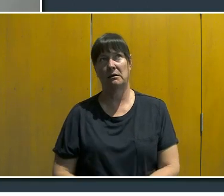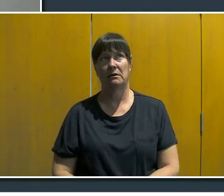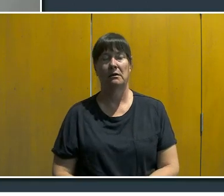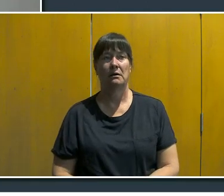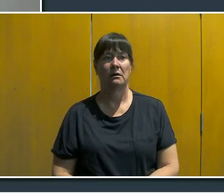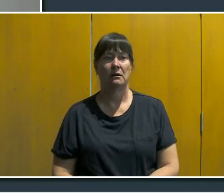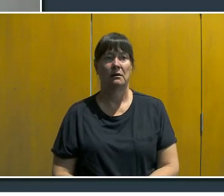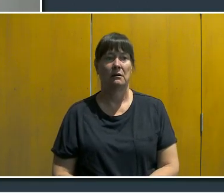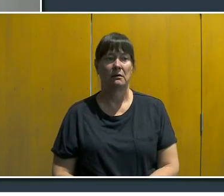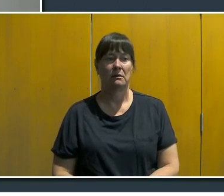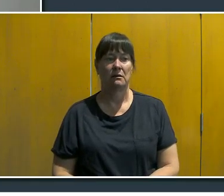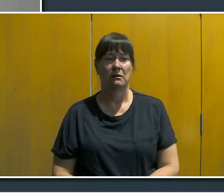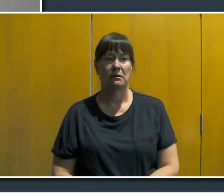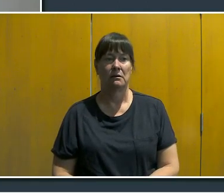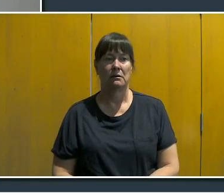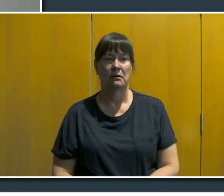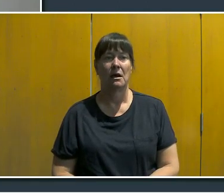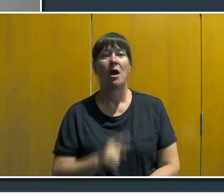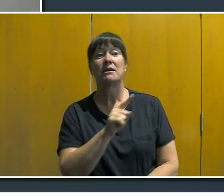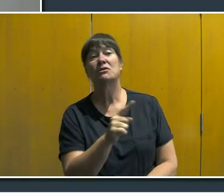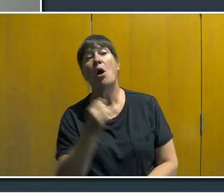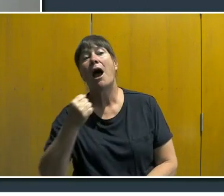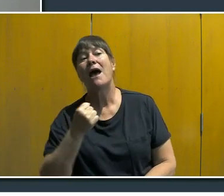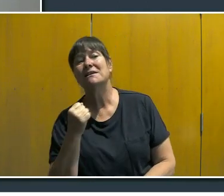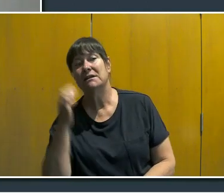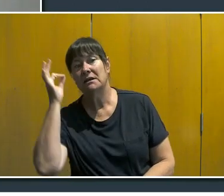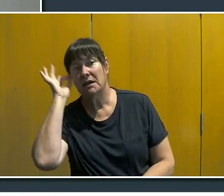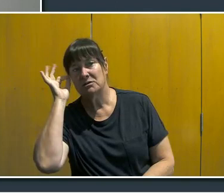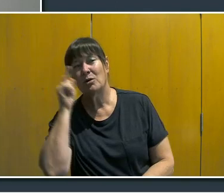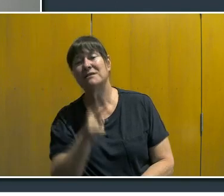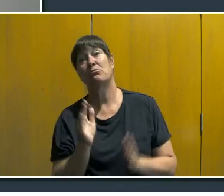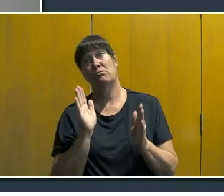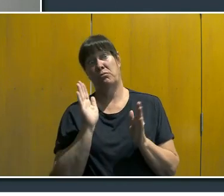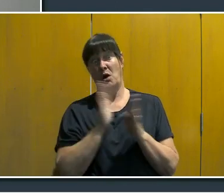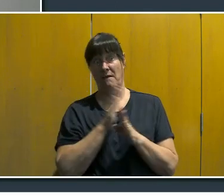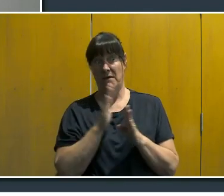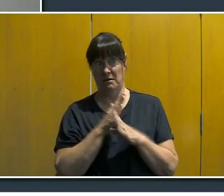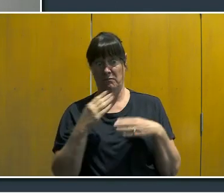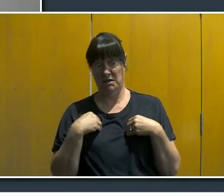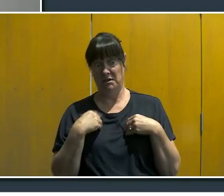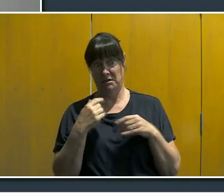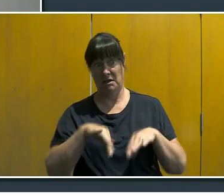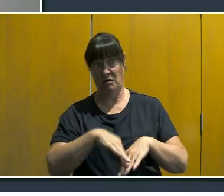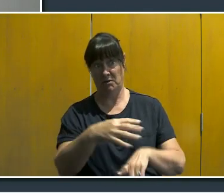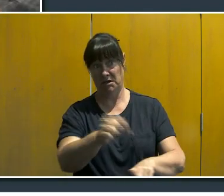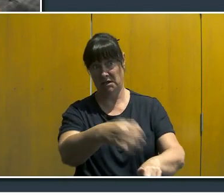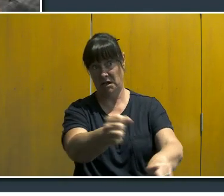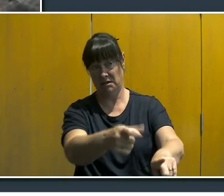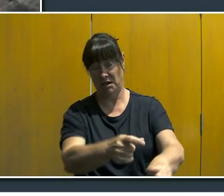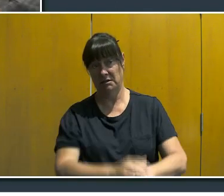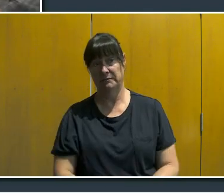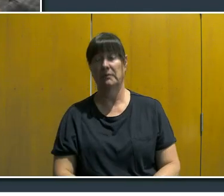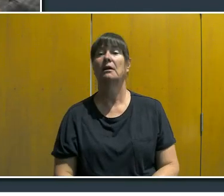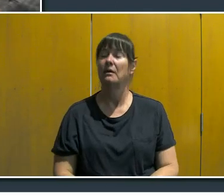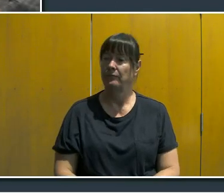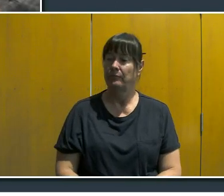they're sorting that out. It's not Hastings Council that's sorting it for them. It's private. Thank you very much, Dermot. If